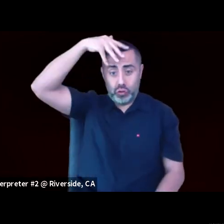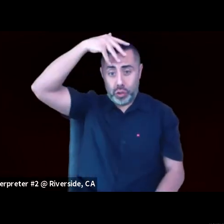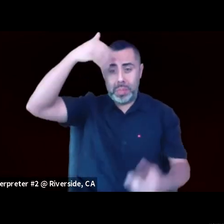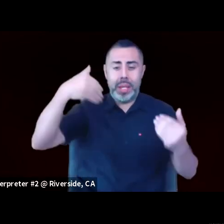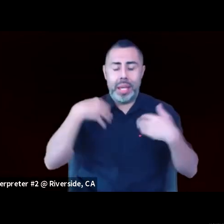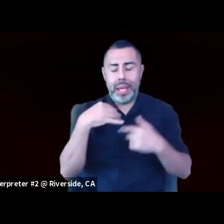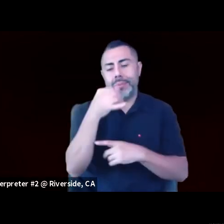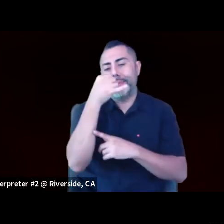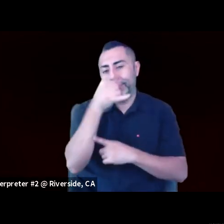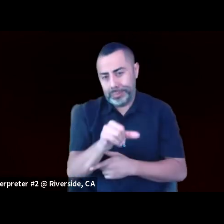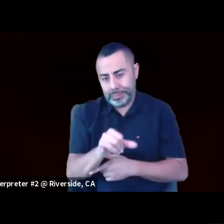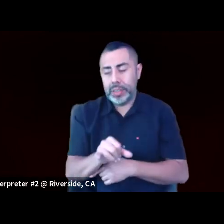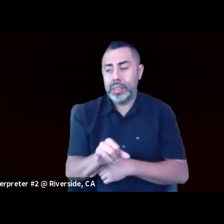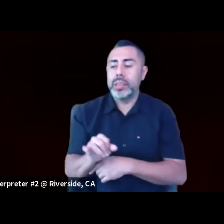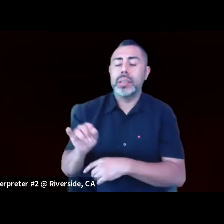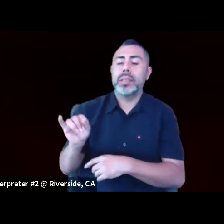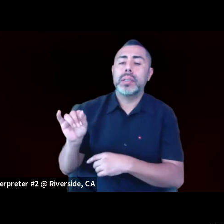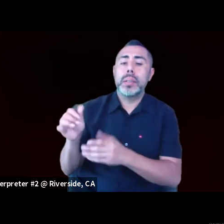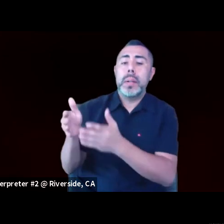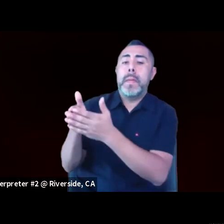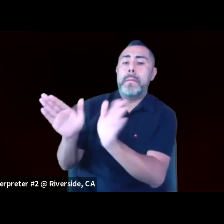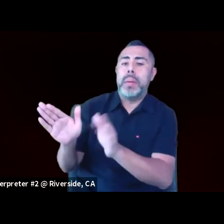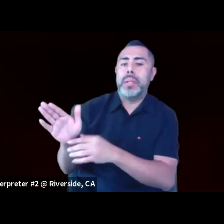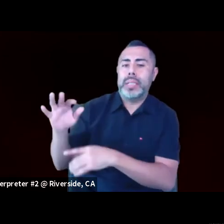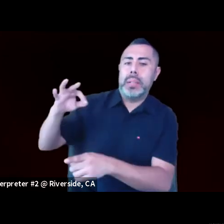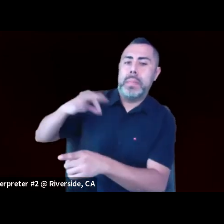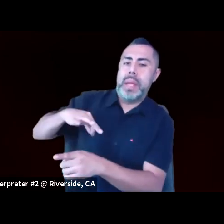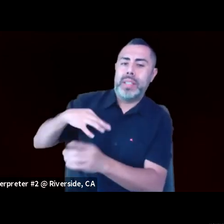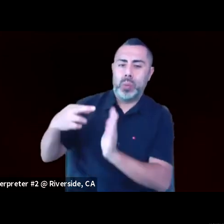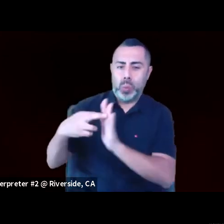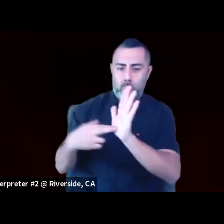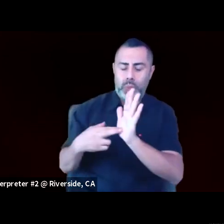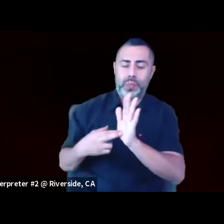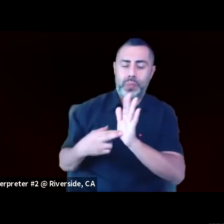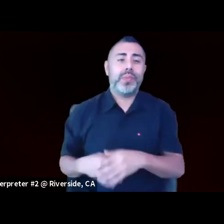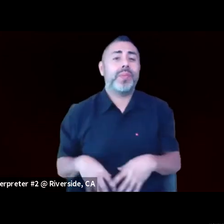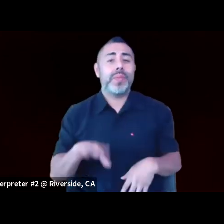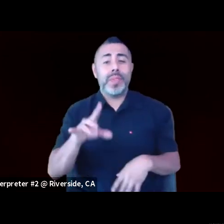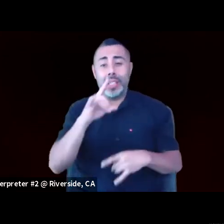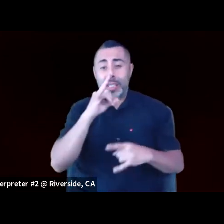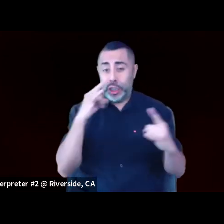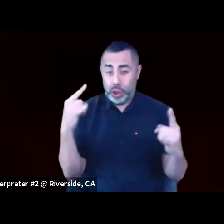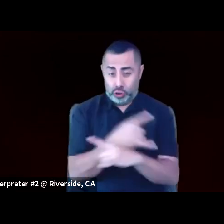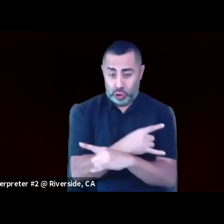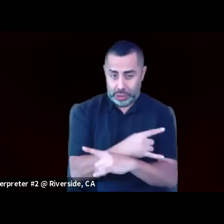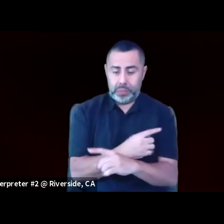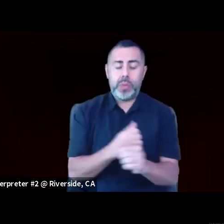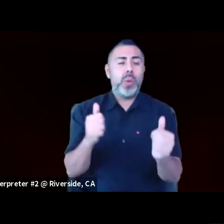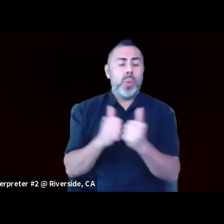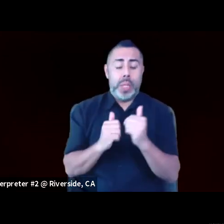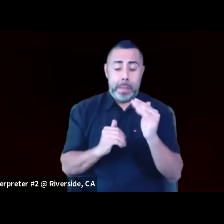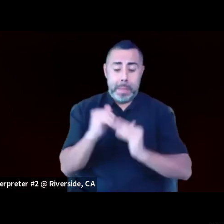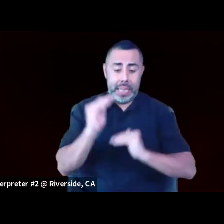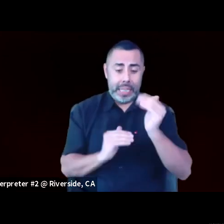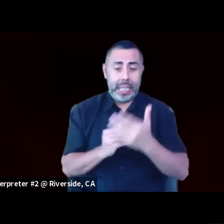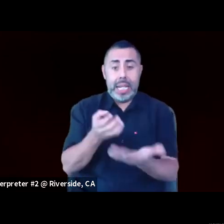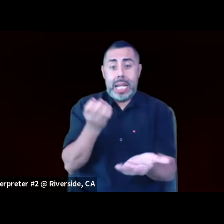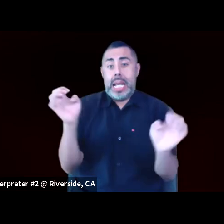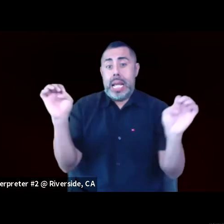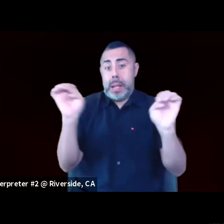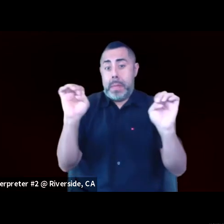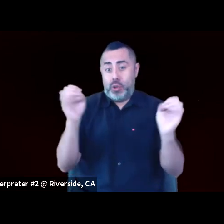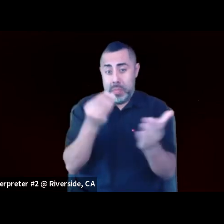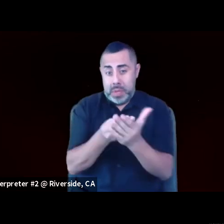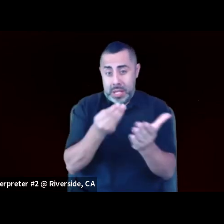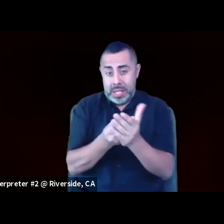The trick with emergency funding, building an emergency fund, is that you